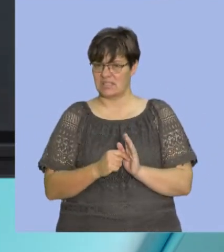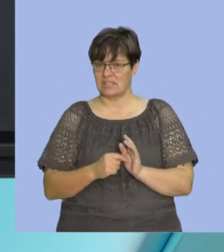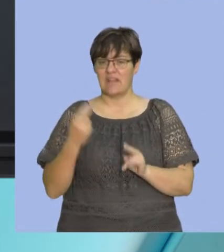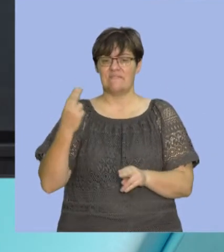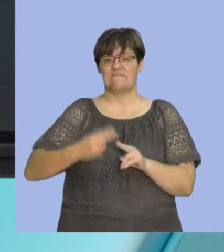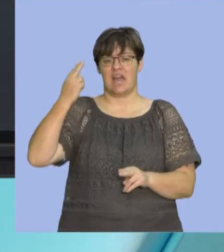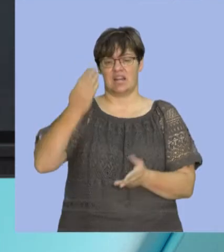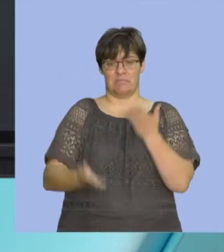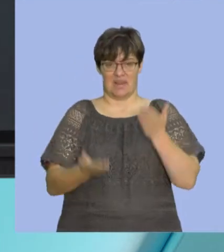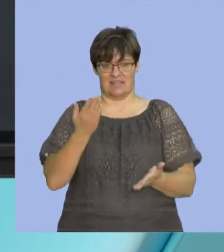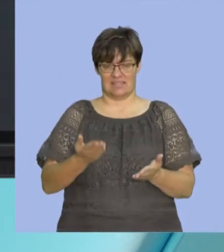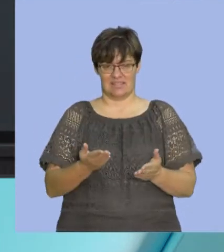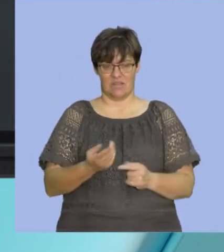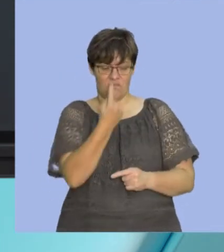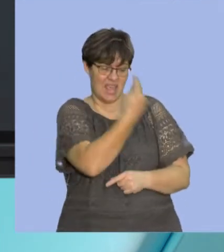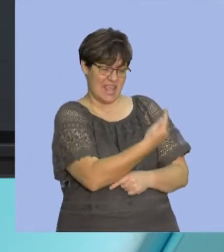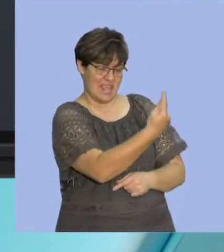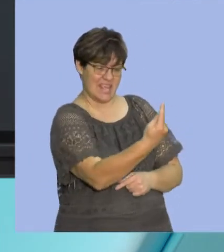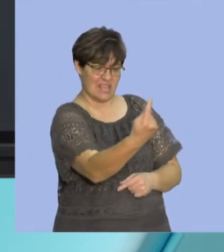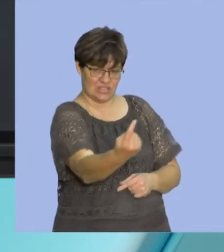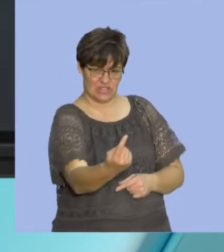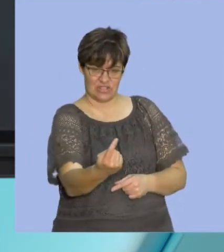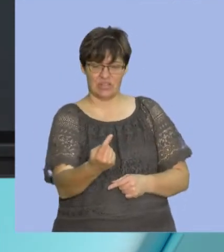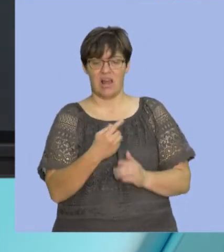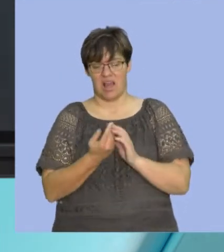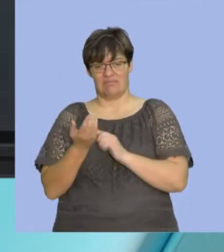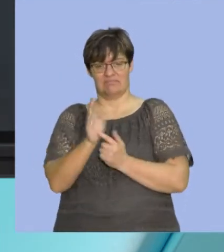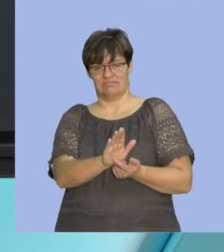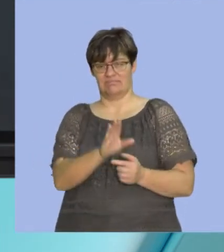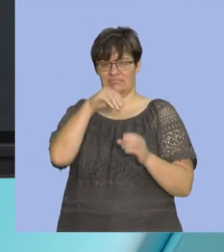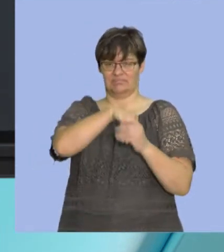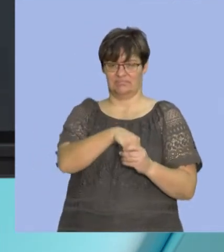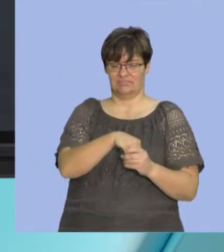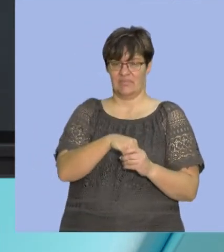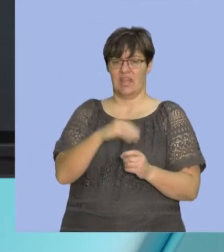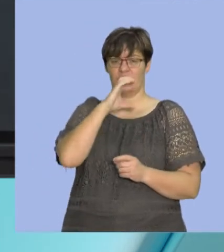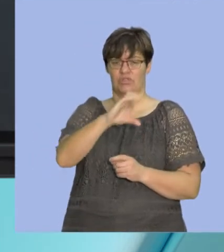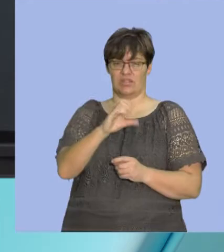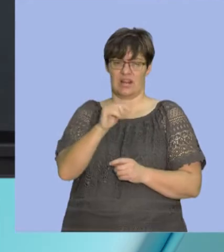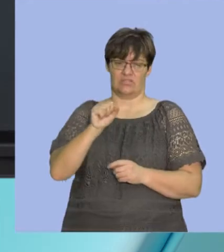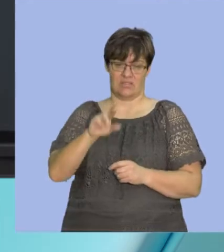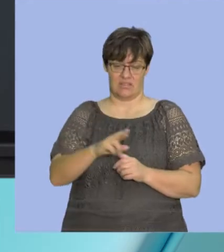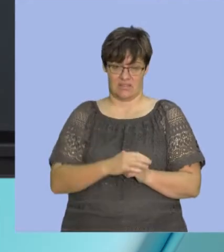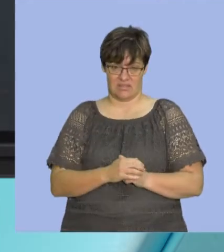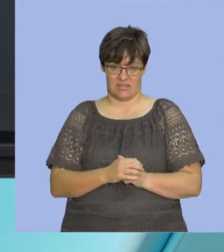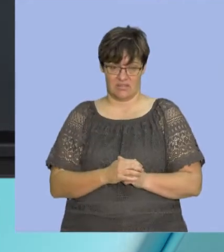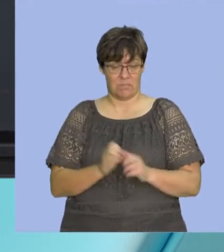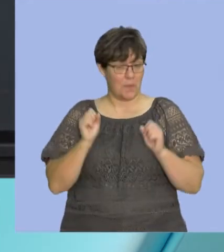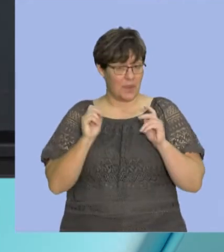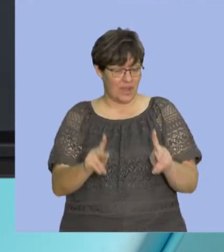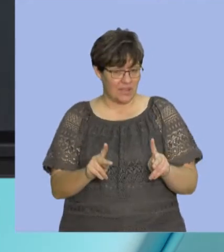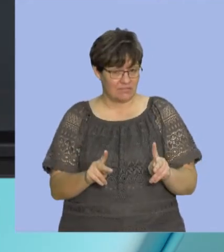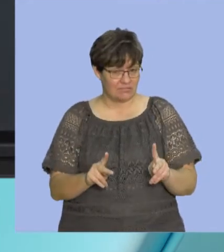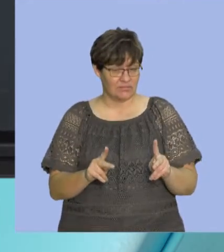final balances of each creditor as it appears in my creditors ledger. Okay guys,